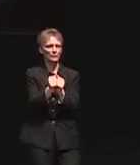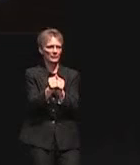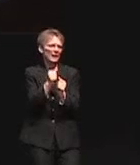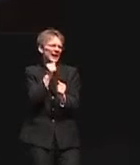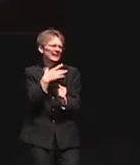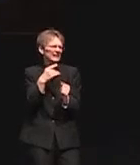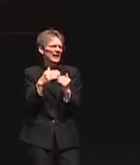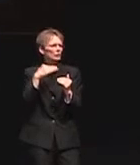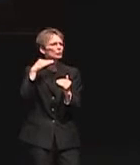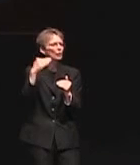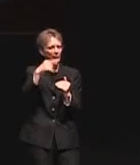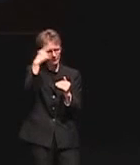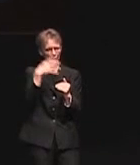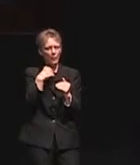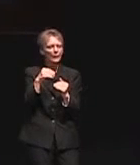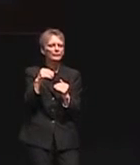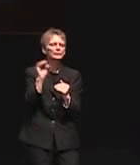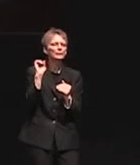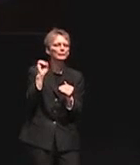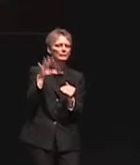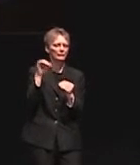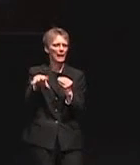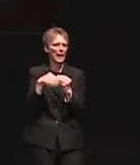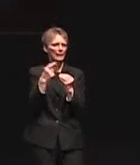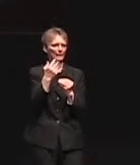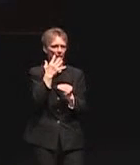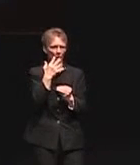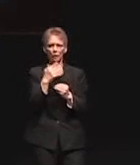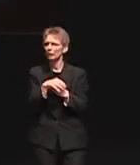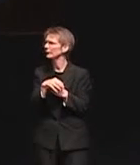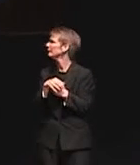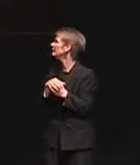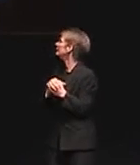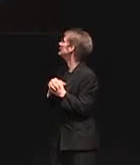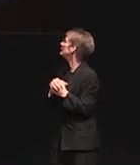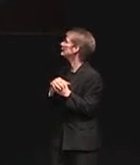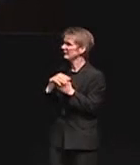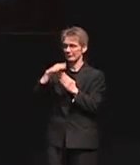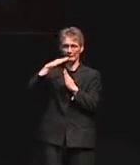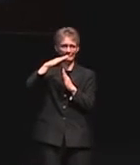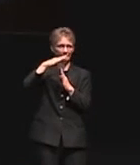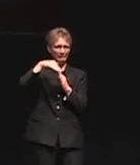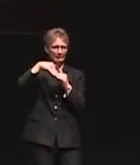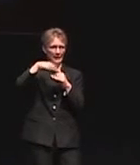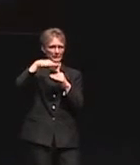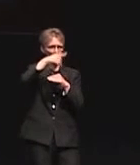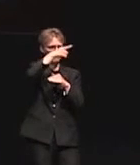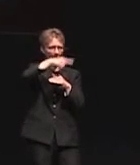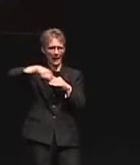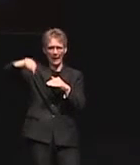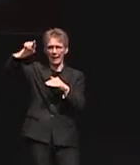the little pieces of color. That circle at the top, half circle, I used to work for the city of Newark. I'm in the council chambers. There's